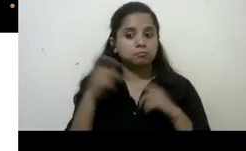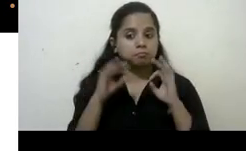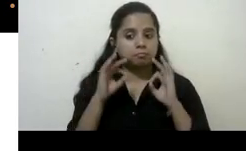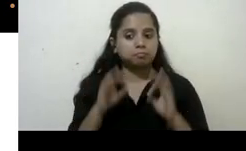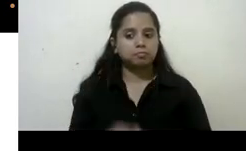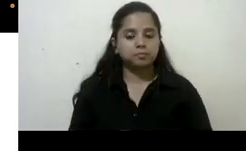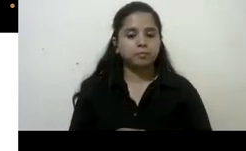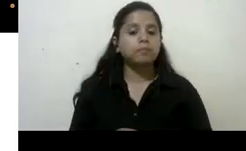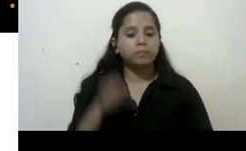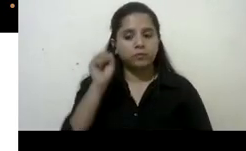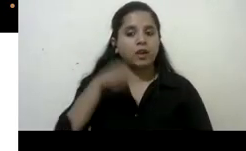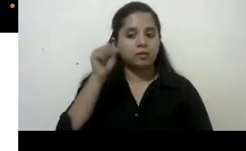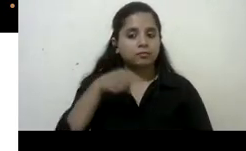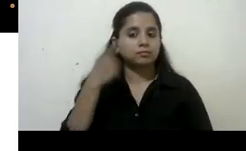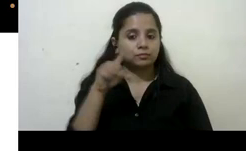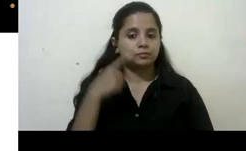Absolutely.